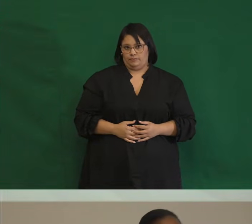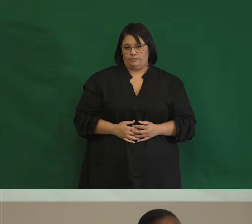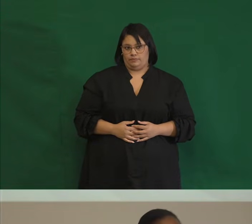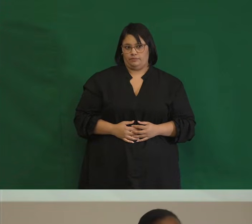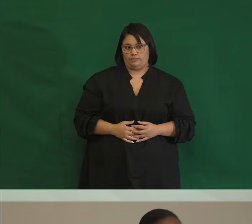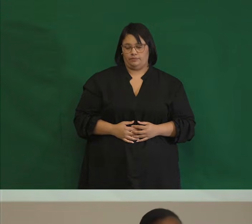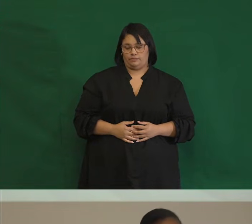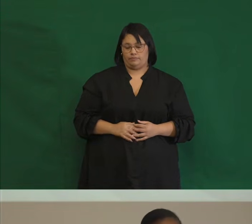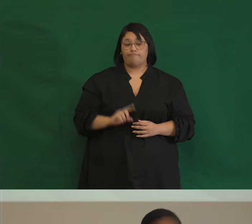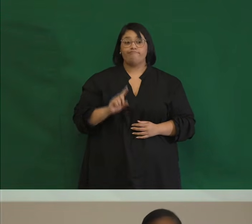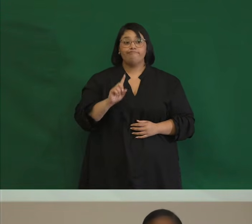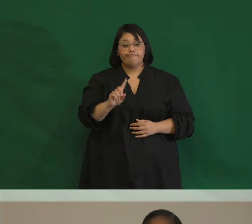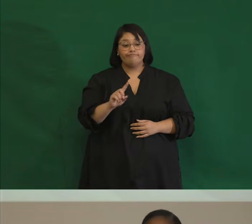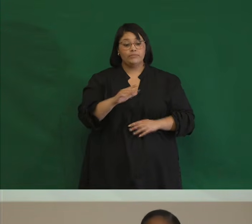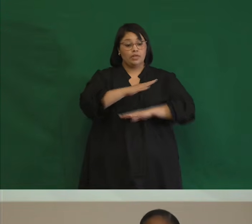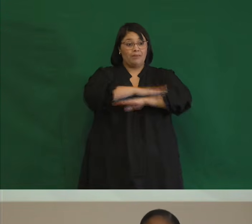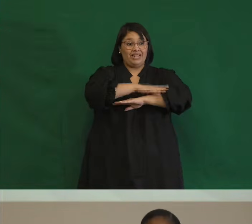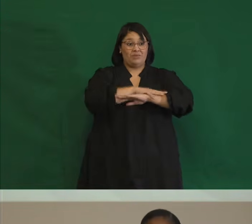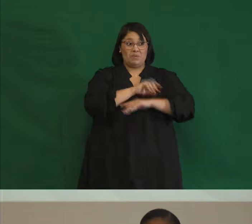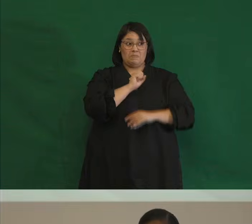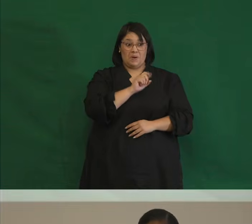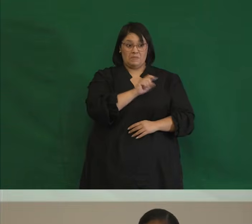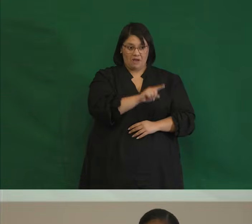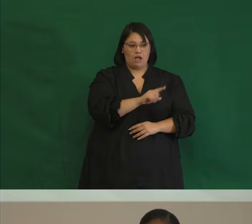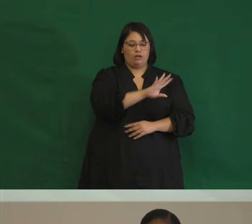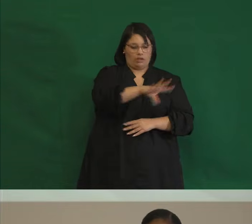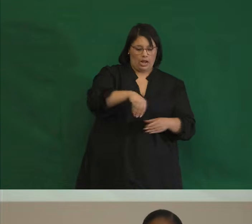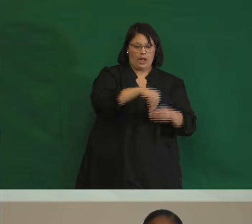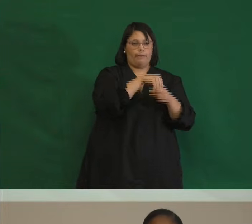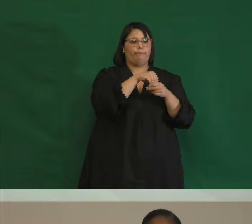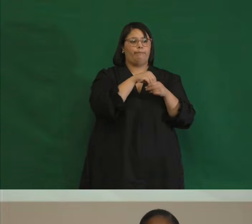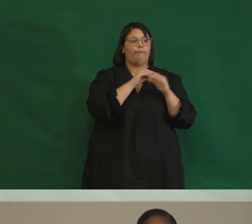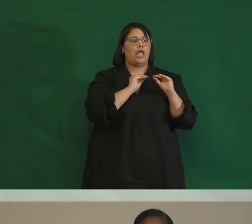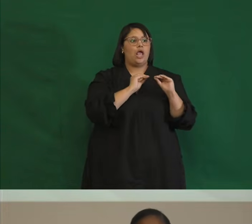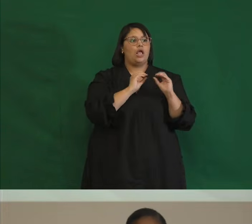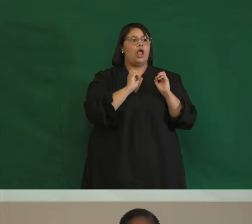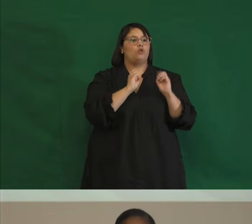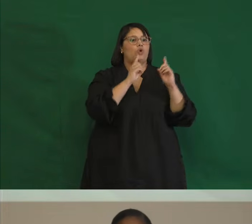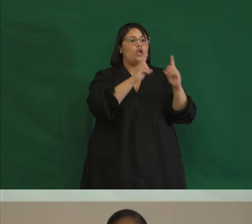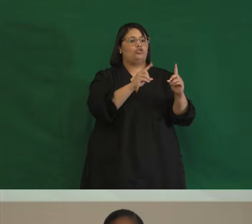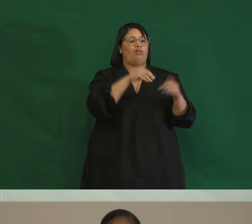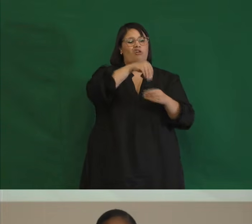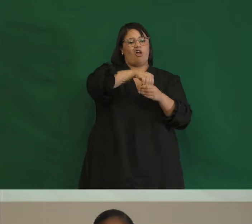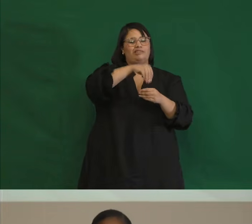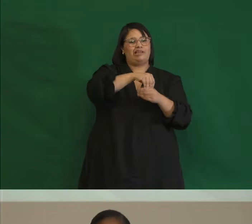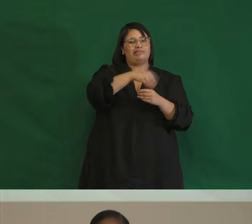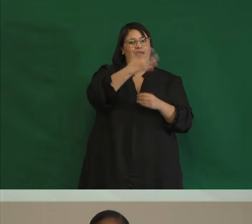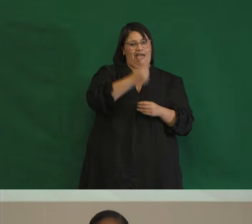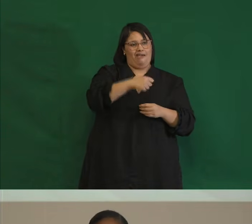Second to our learning platform, we've got the educational content. The educational content